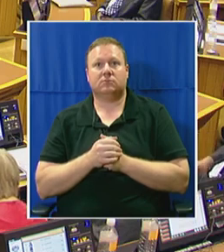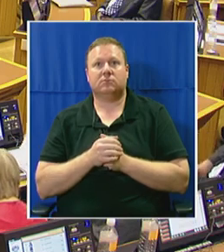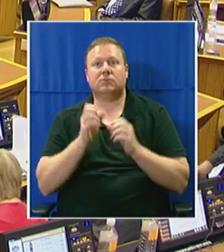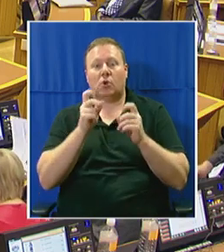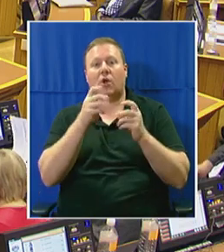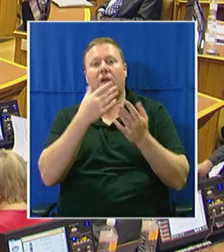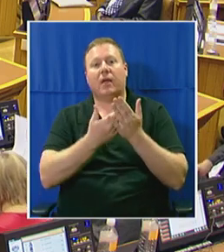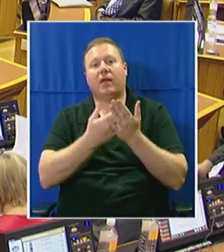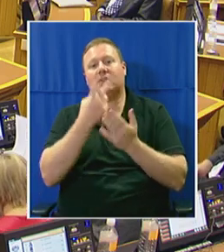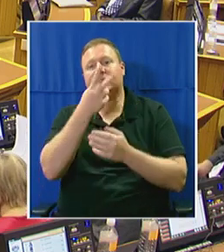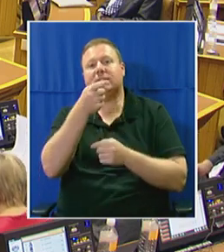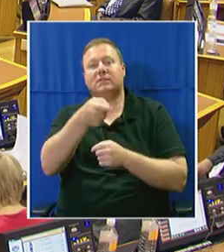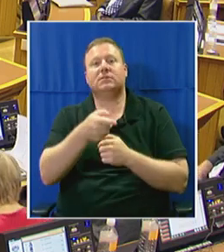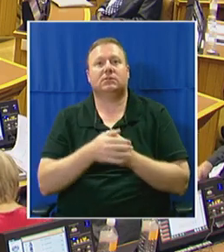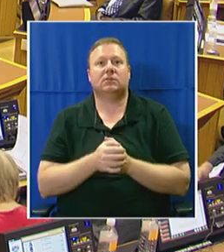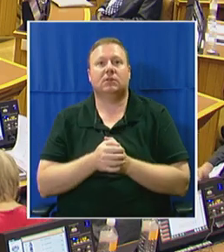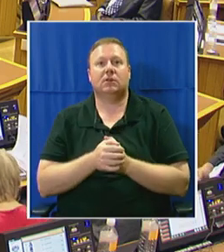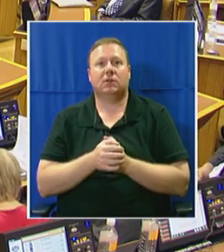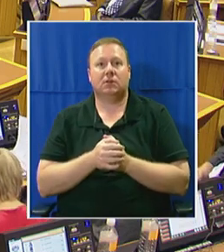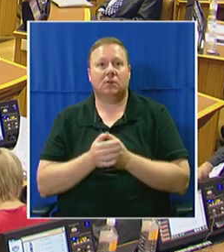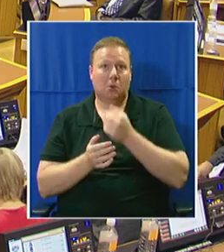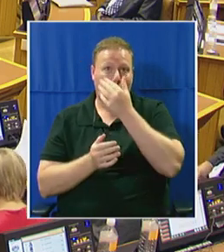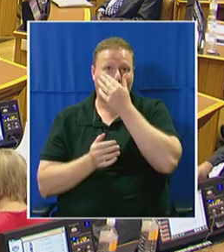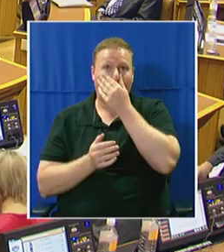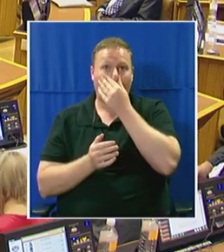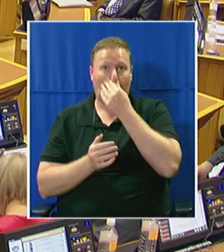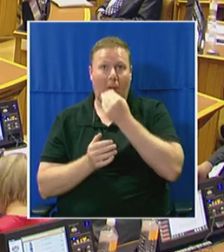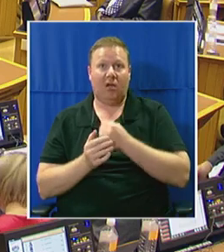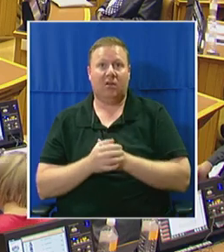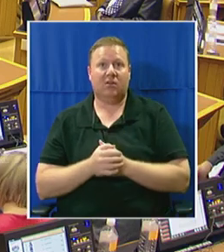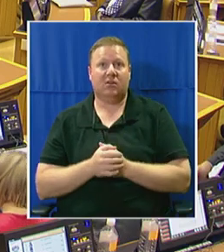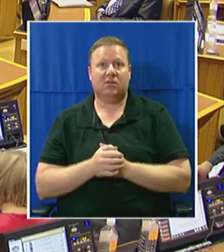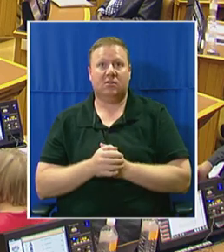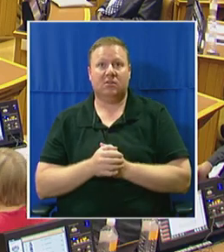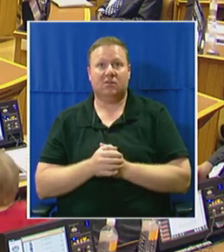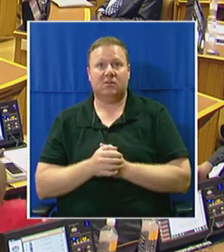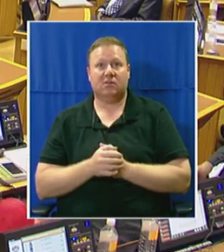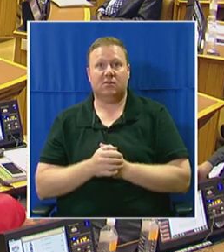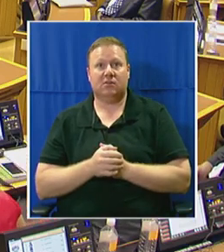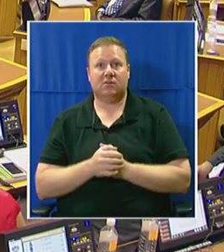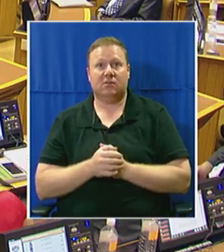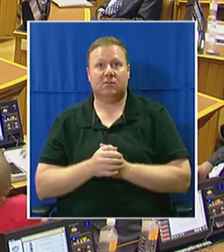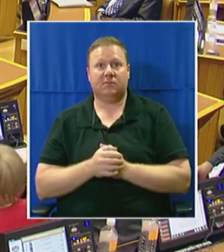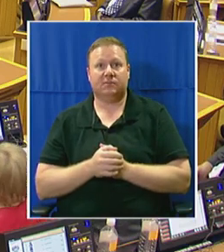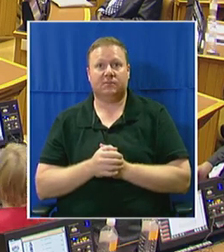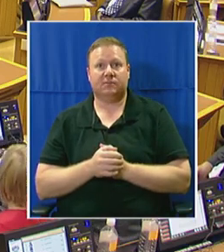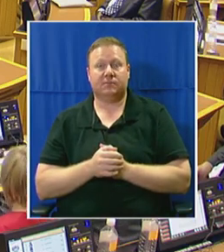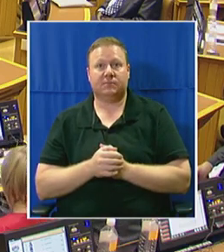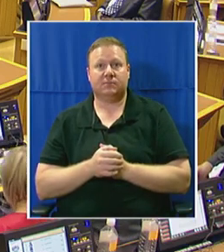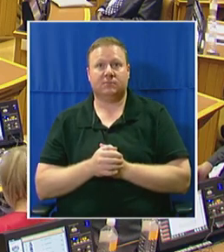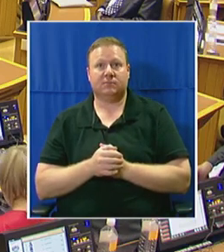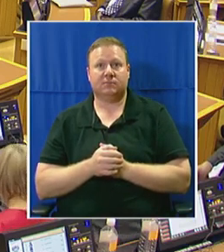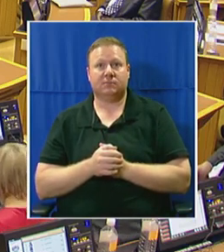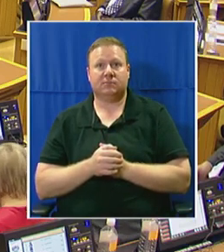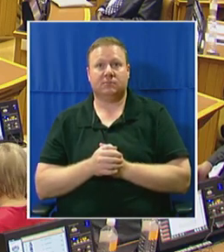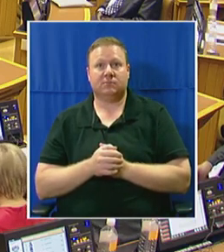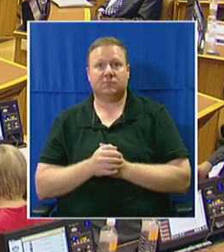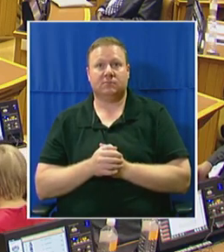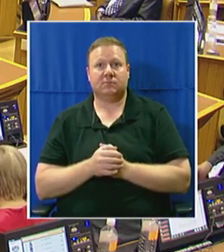okay uh all right the whips are seeing you they'll indicate that's